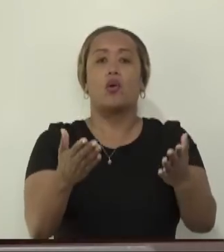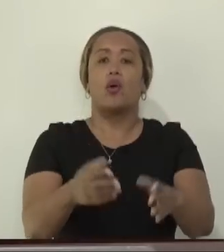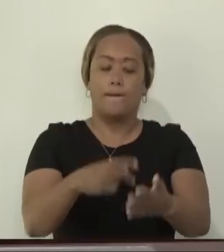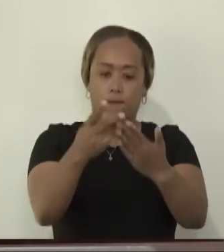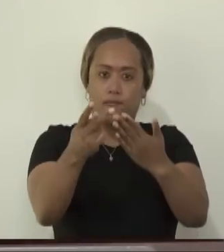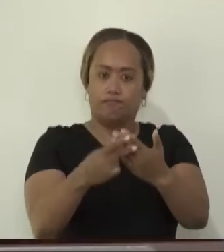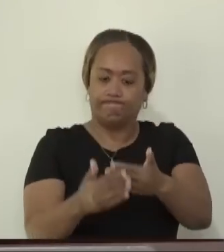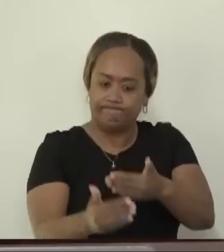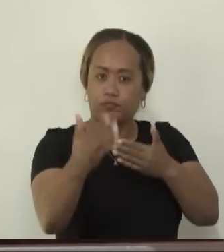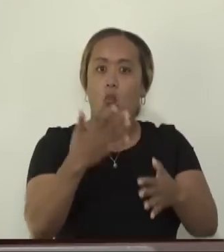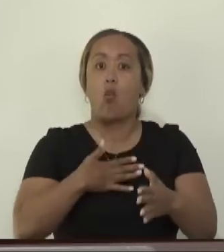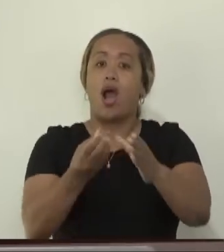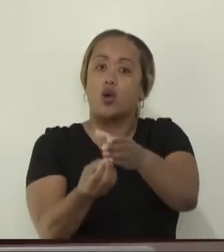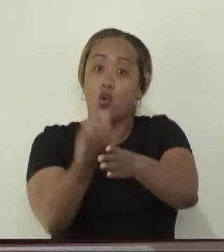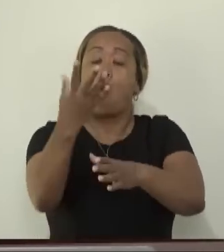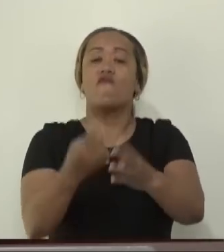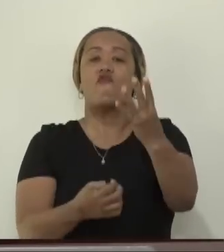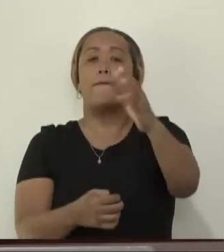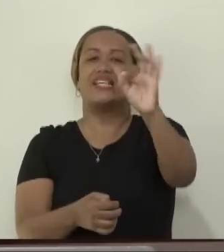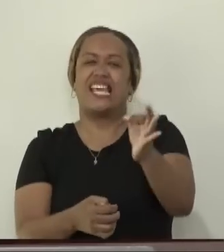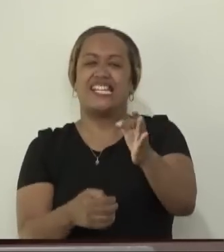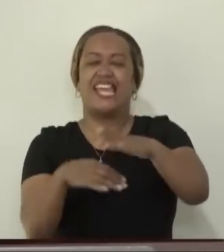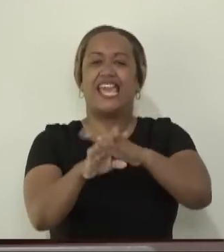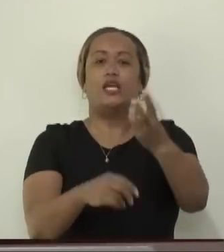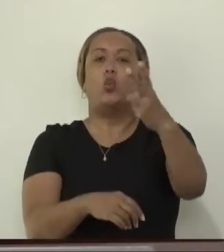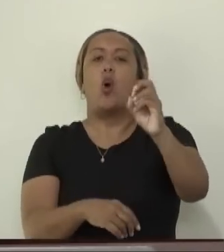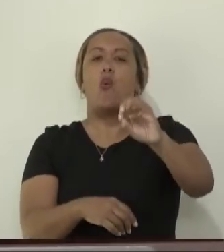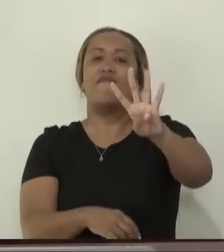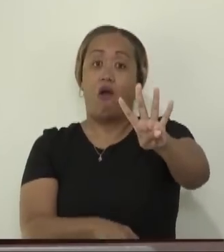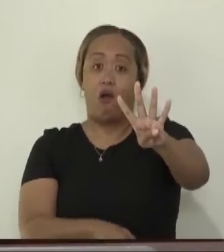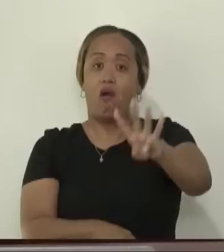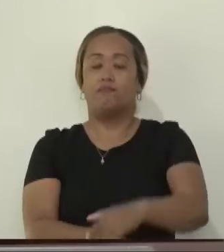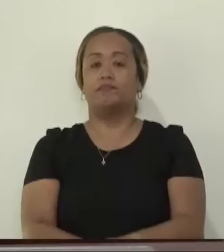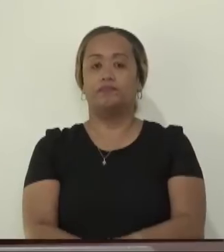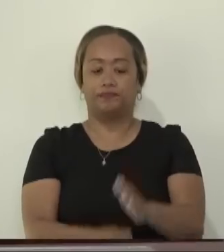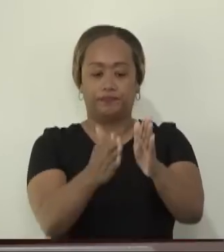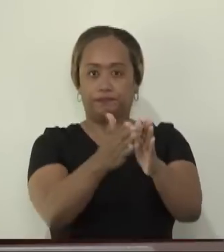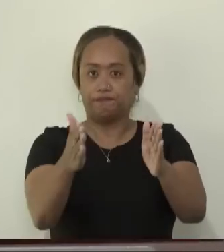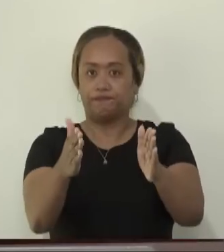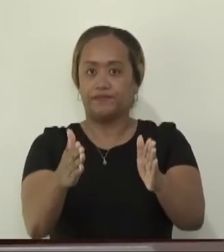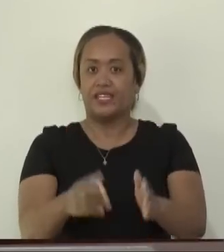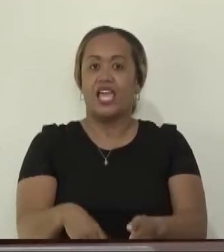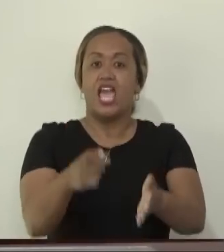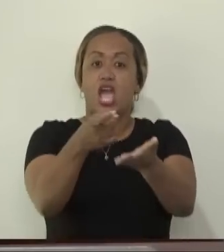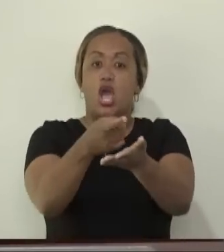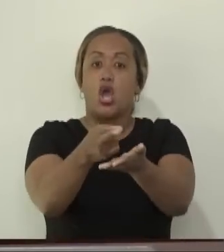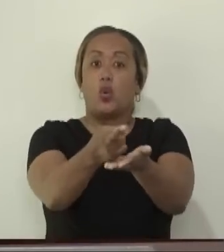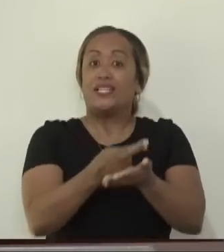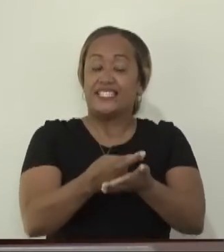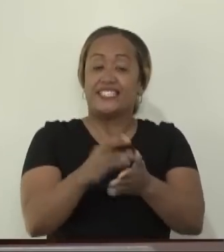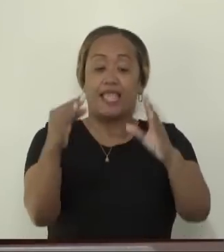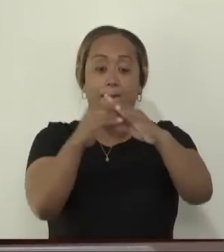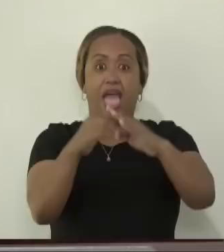projected to grow by 4% in 2024. The RBF revised its projection upwards